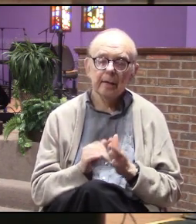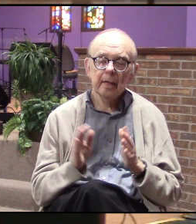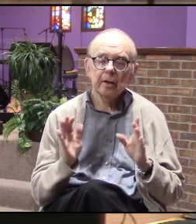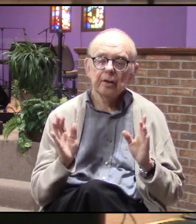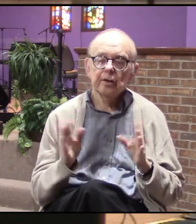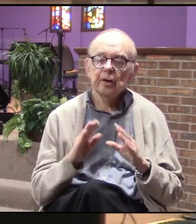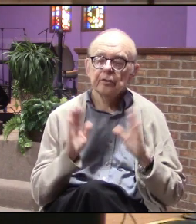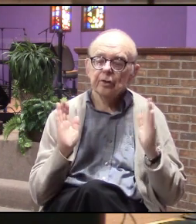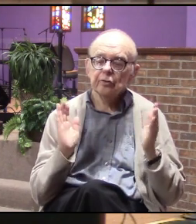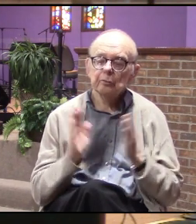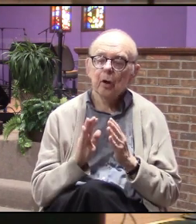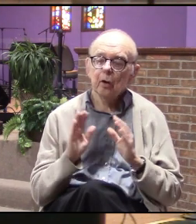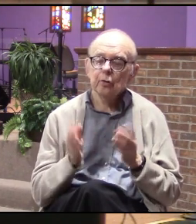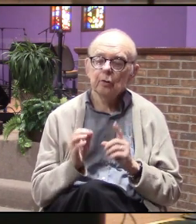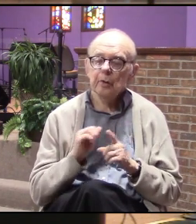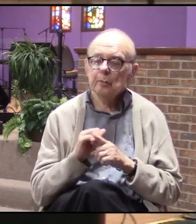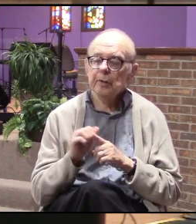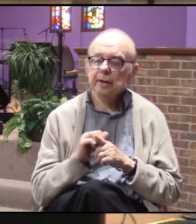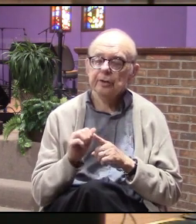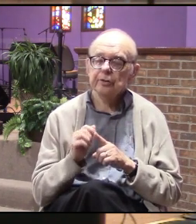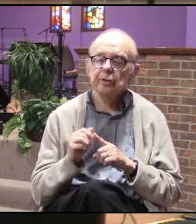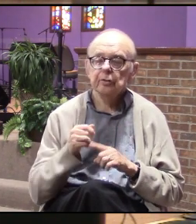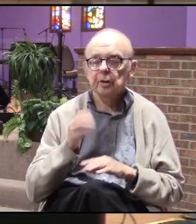to God.